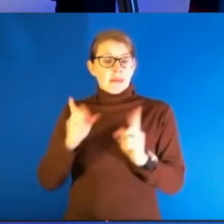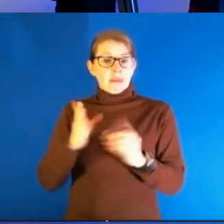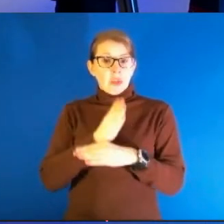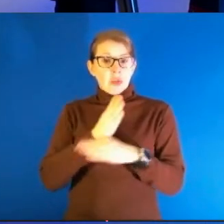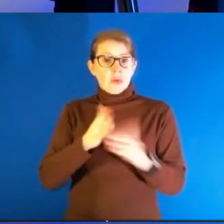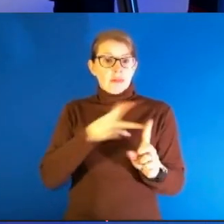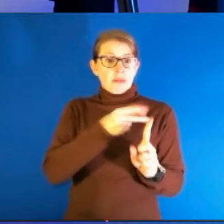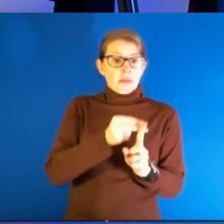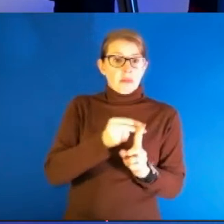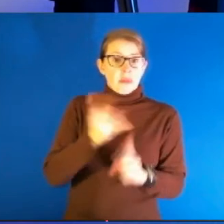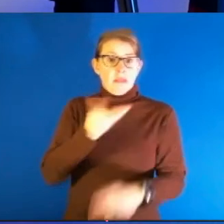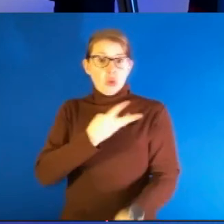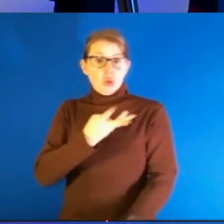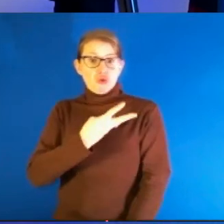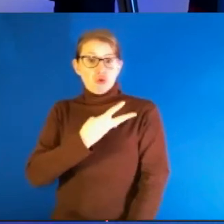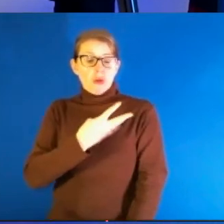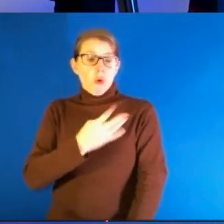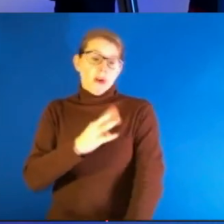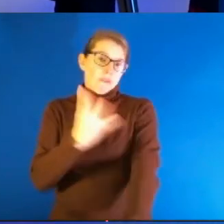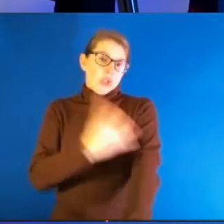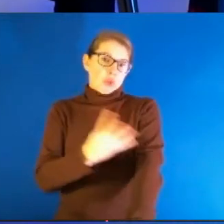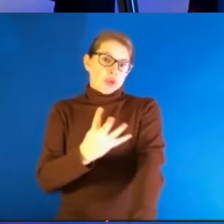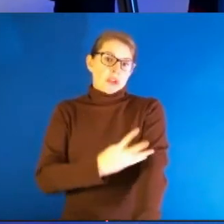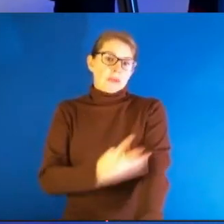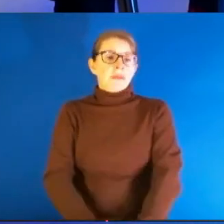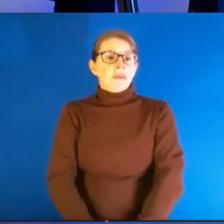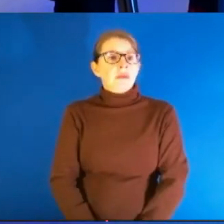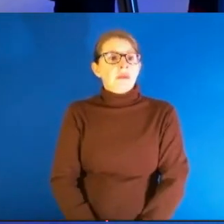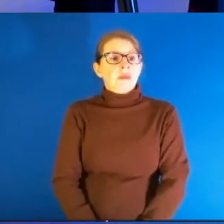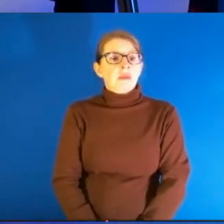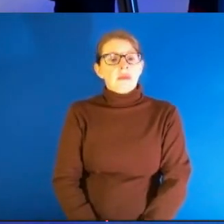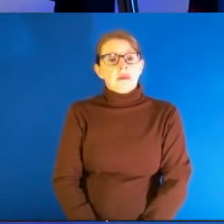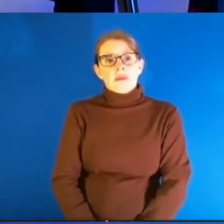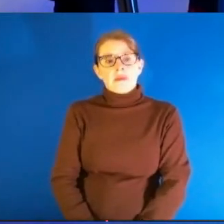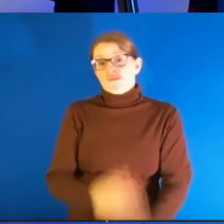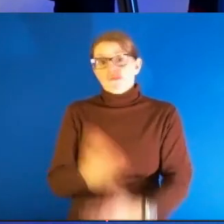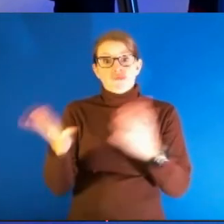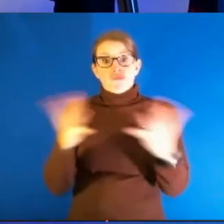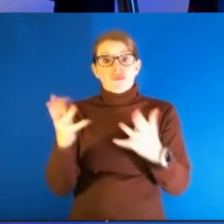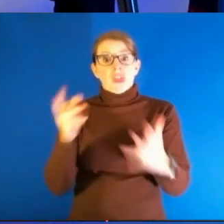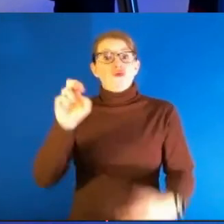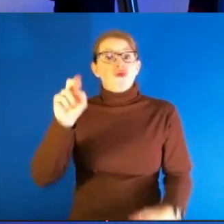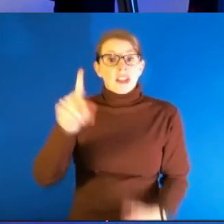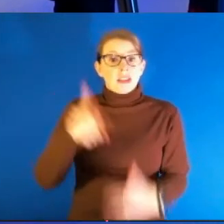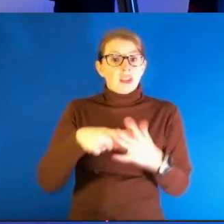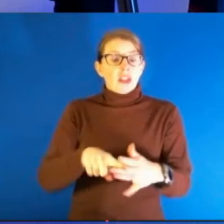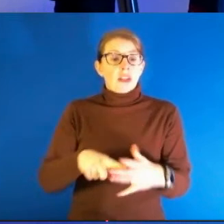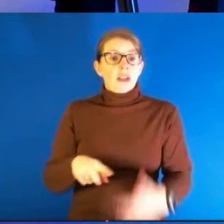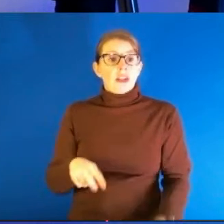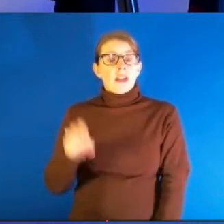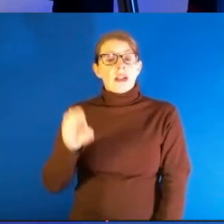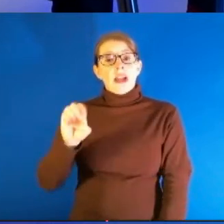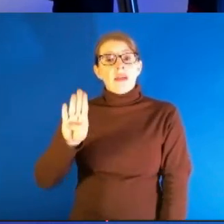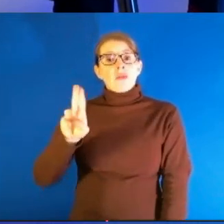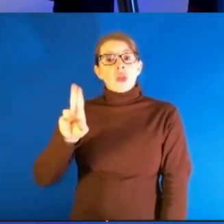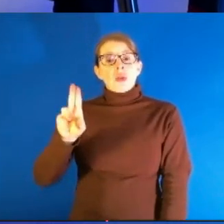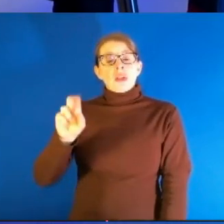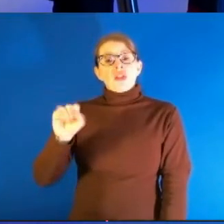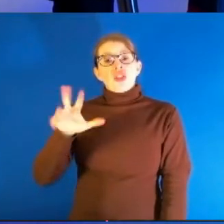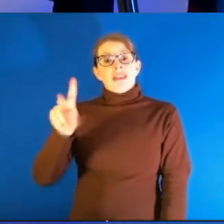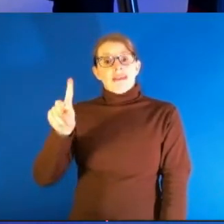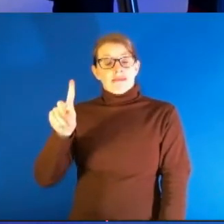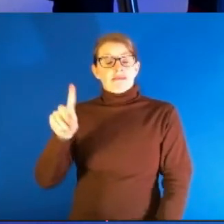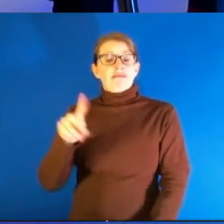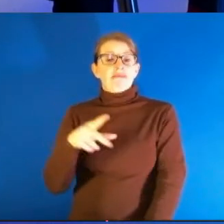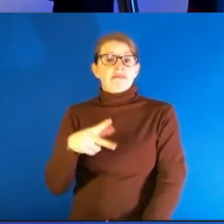infusion. yeah. You can start. Yeah. All right, Rick, you start. Evusheld is the injection. Okay, So, and Dr. Hodgson